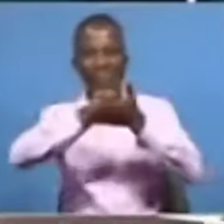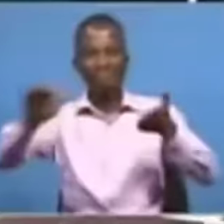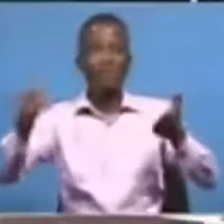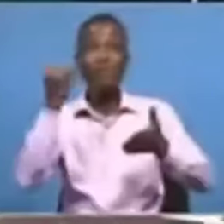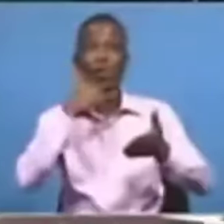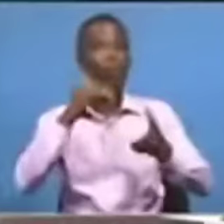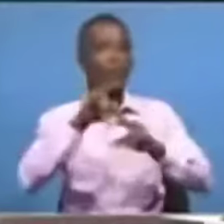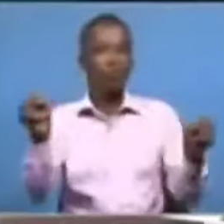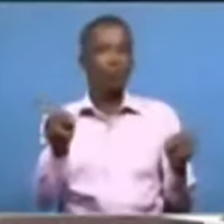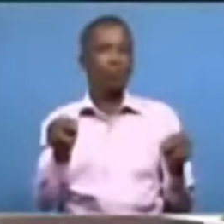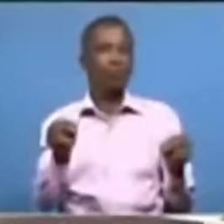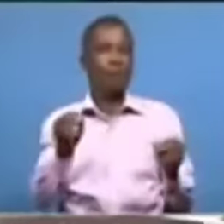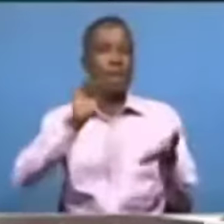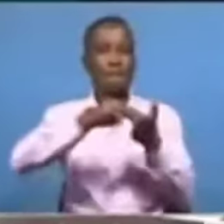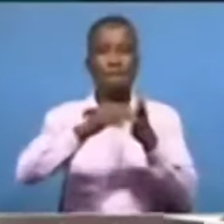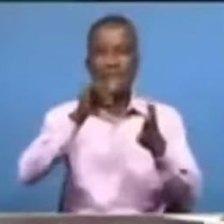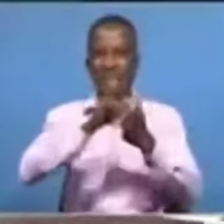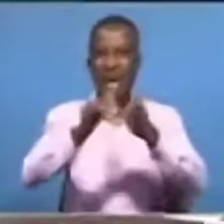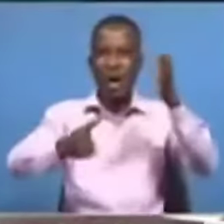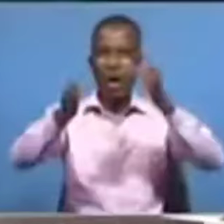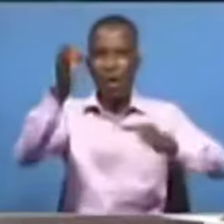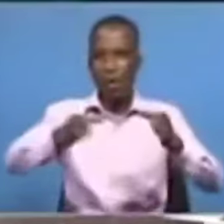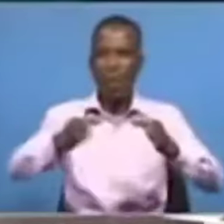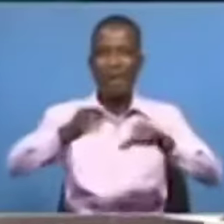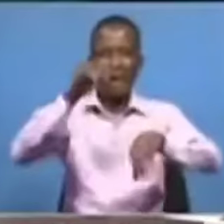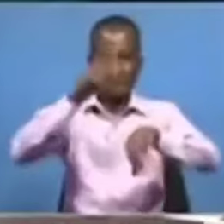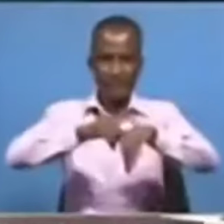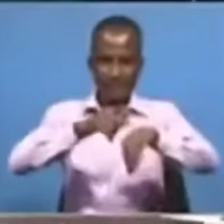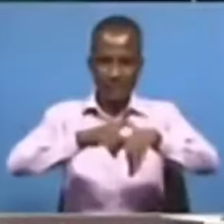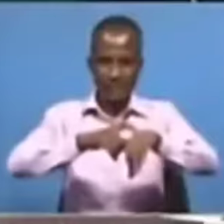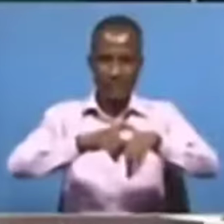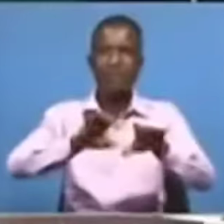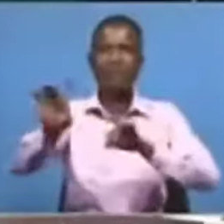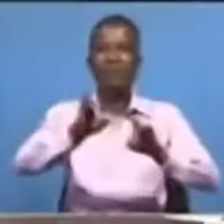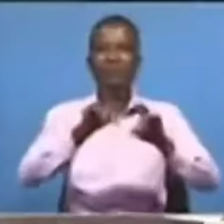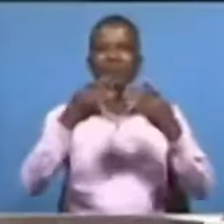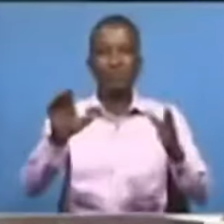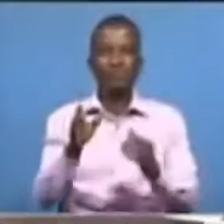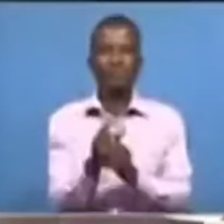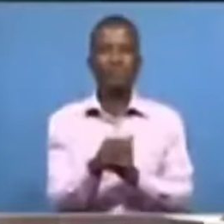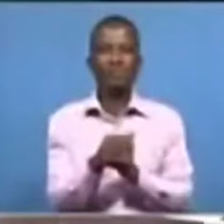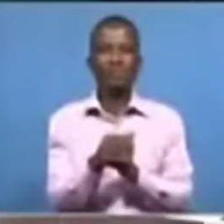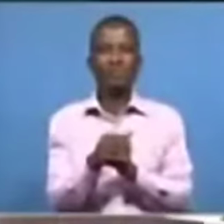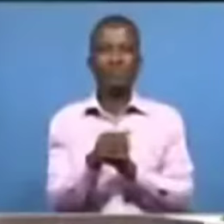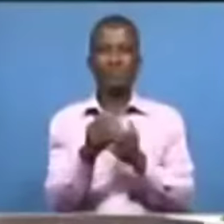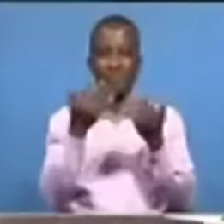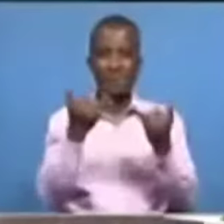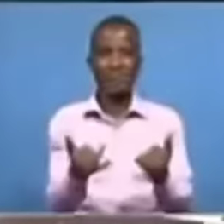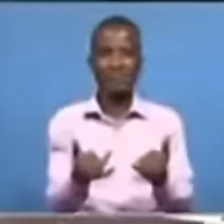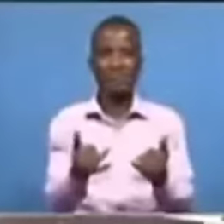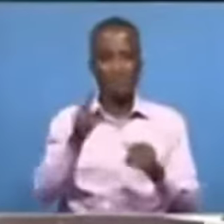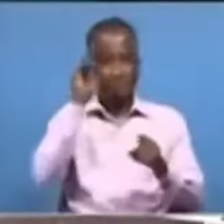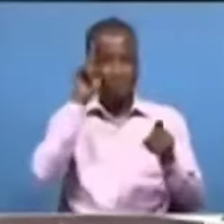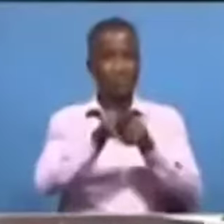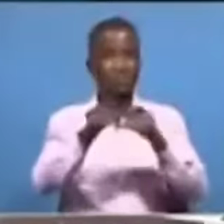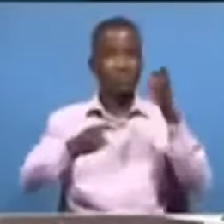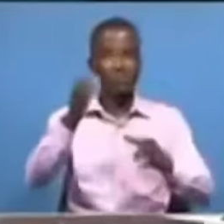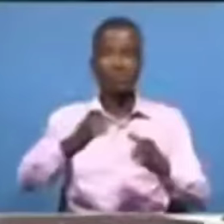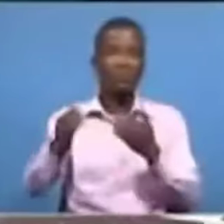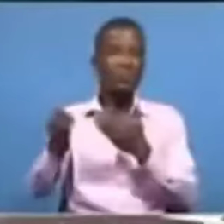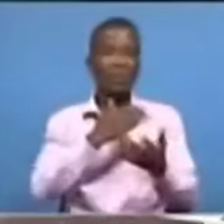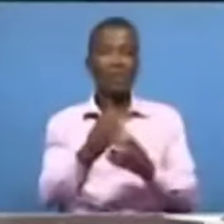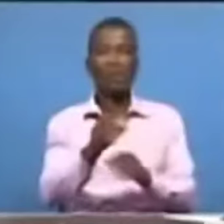wrong. No. What it means is that the court is right for the time being, and it is what the court has said that will prevail. Like now we disagree with the court, but whether we